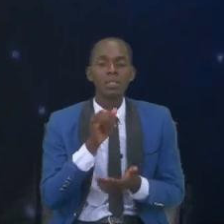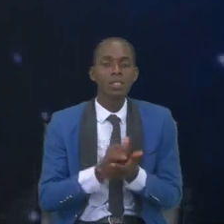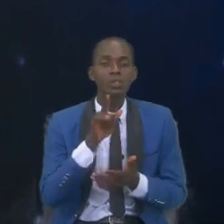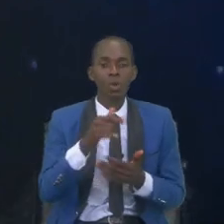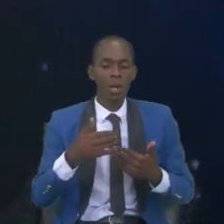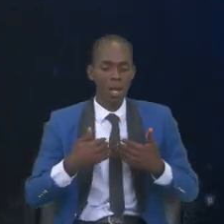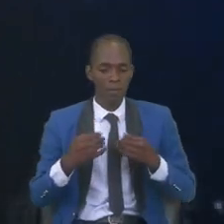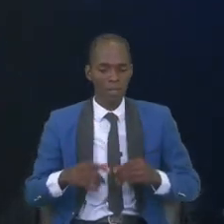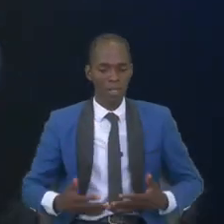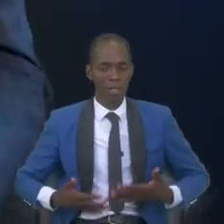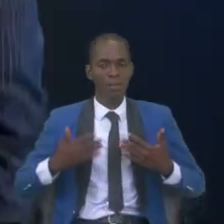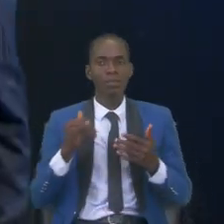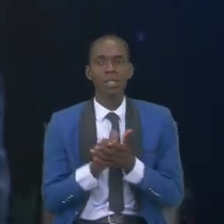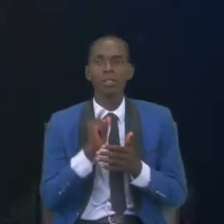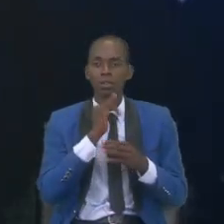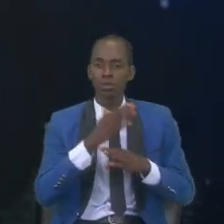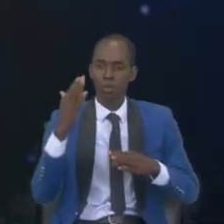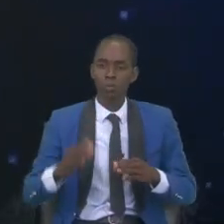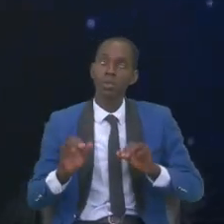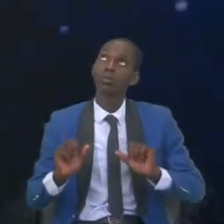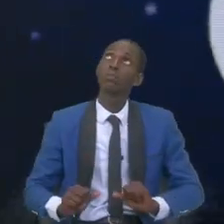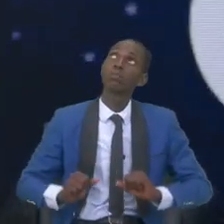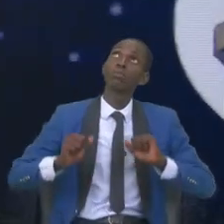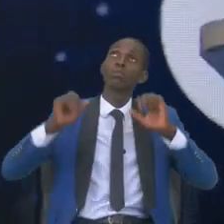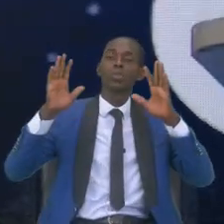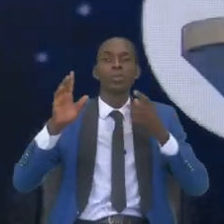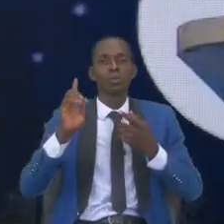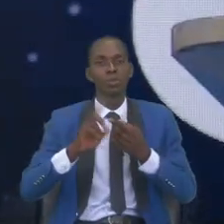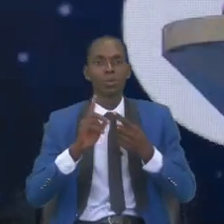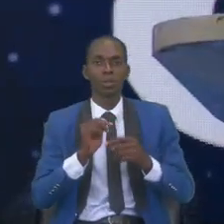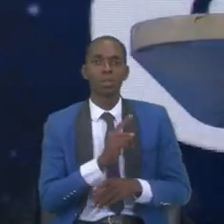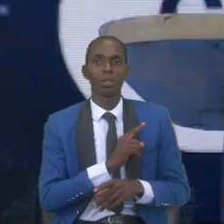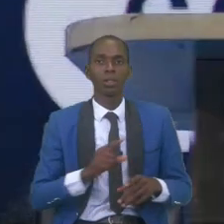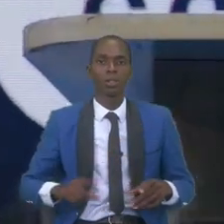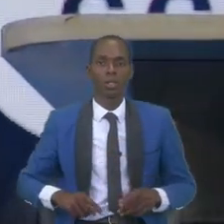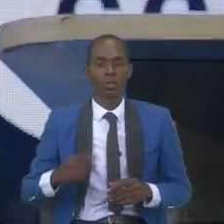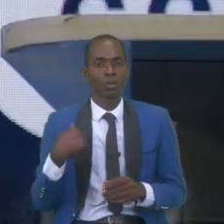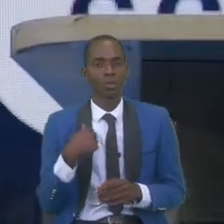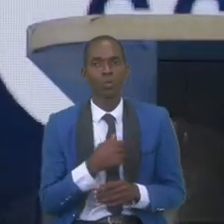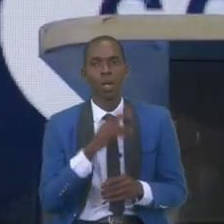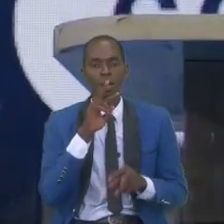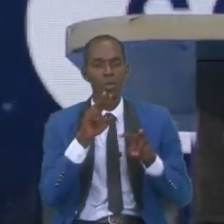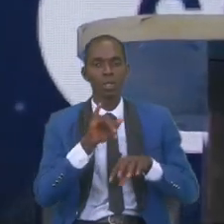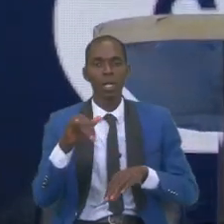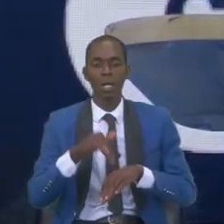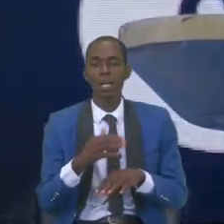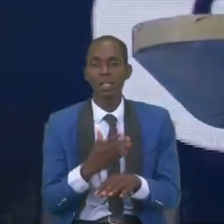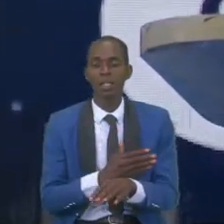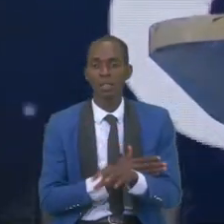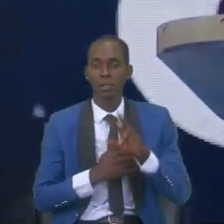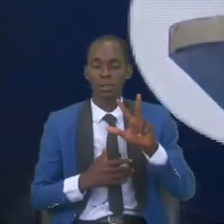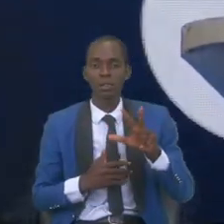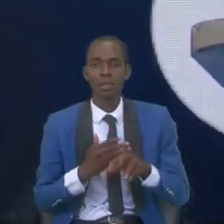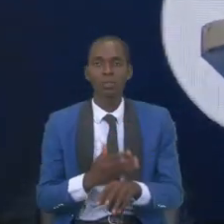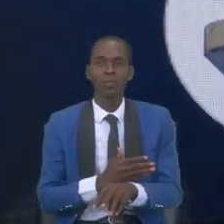committed, totally, completely, entirely surrendered unto the Lord. We're looking at number 3 now here. Number